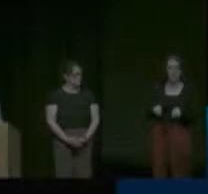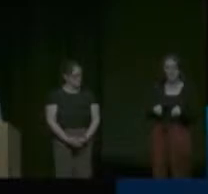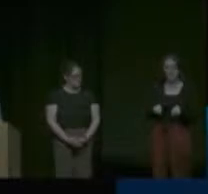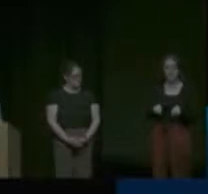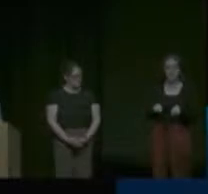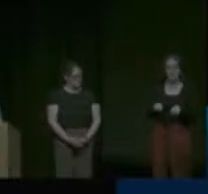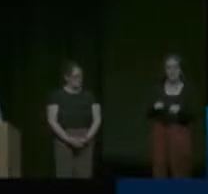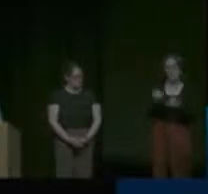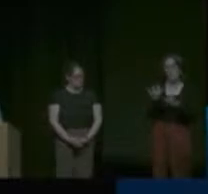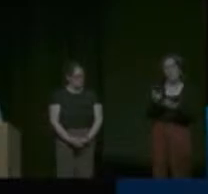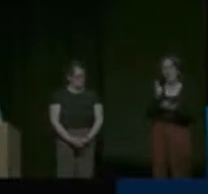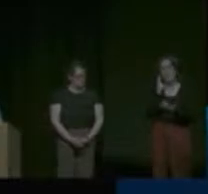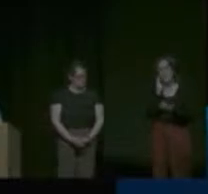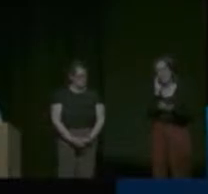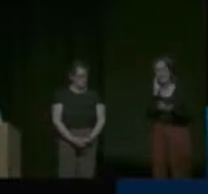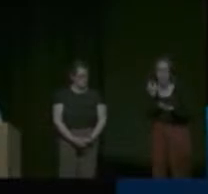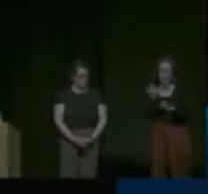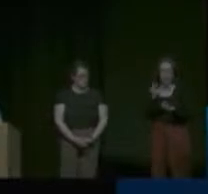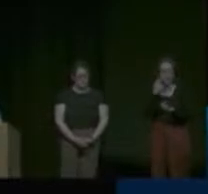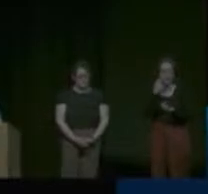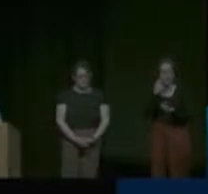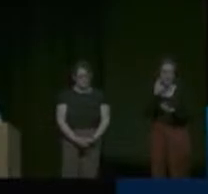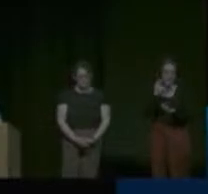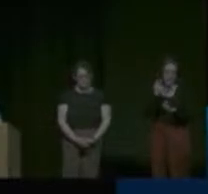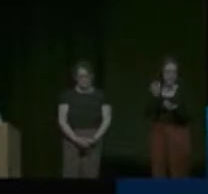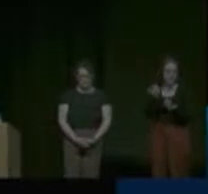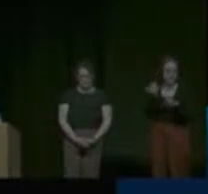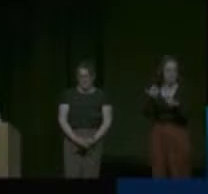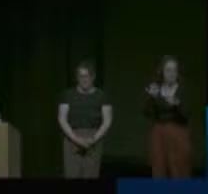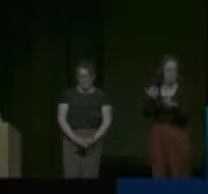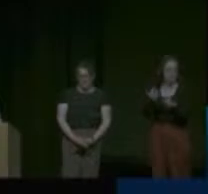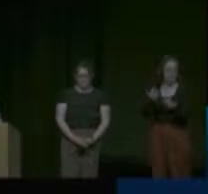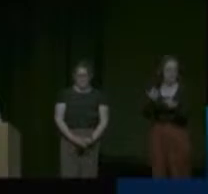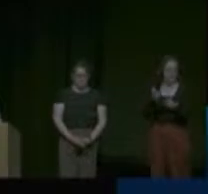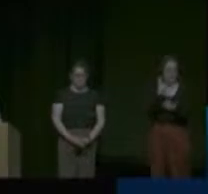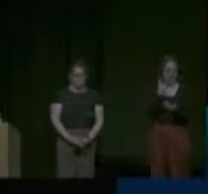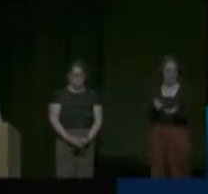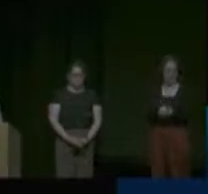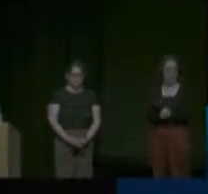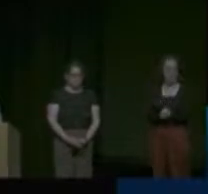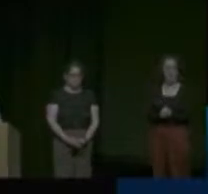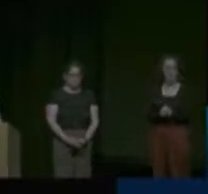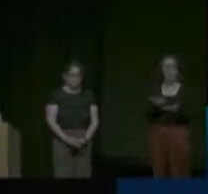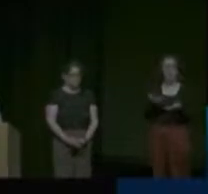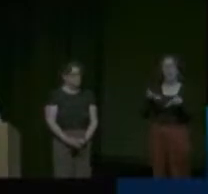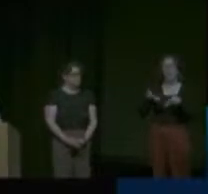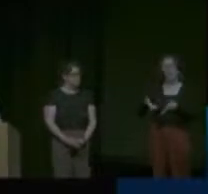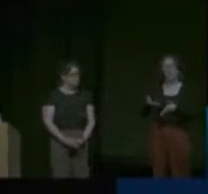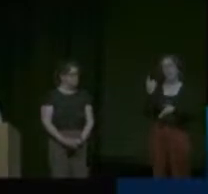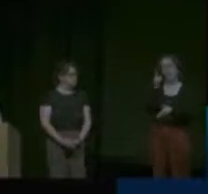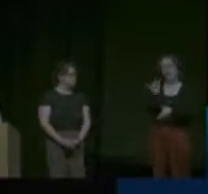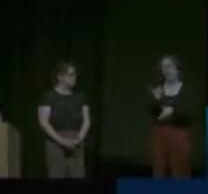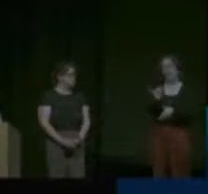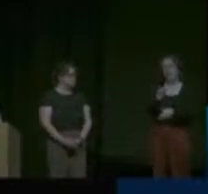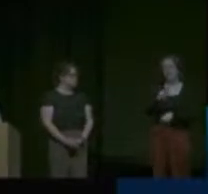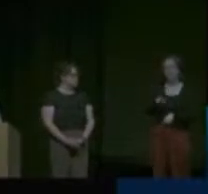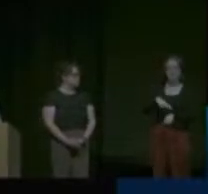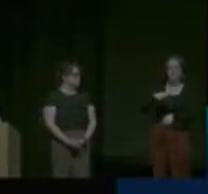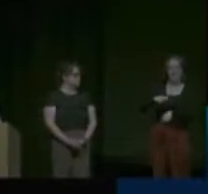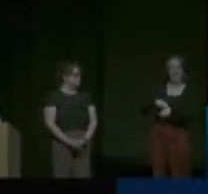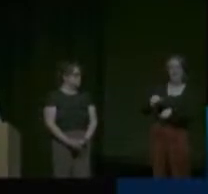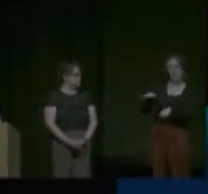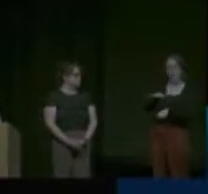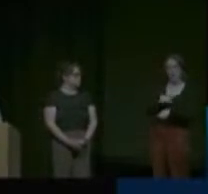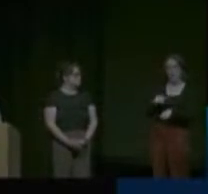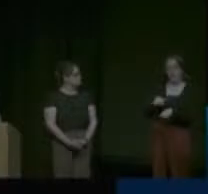wait and see approach once we get down to that level, but we do want to leave it looking like a natural